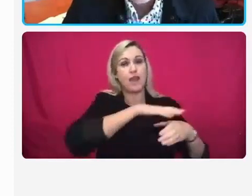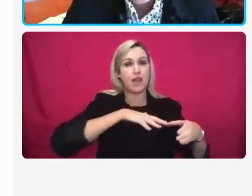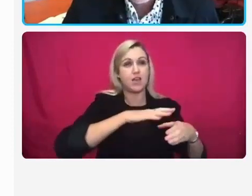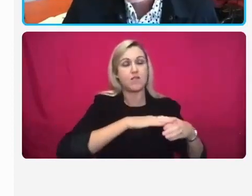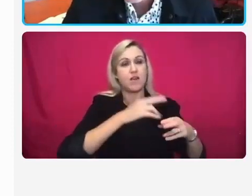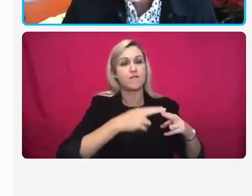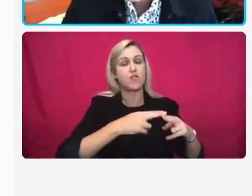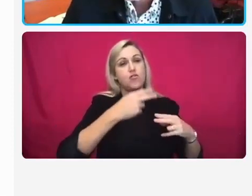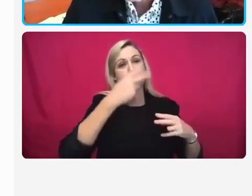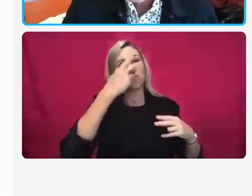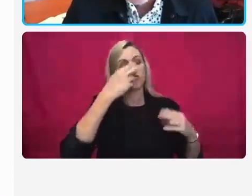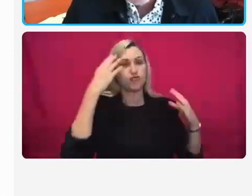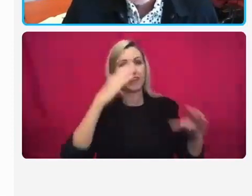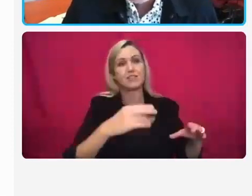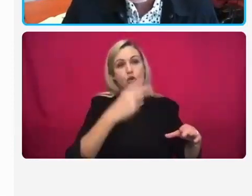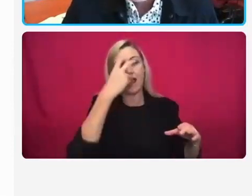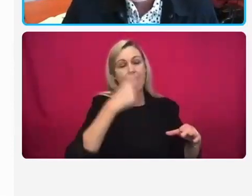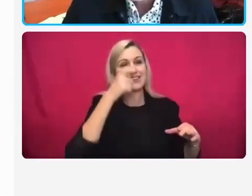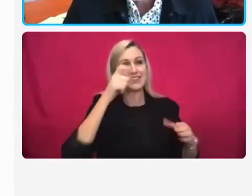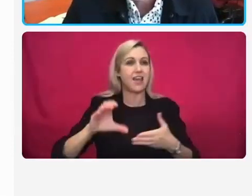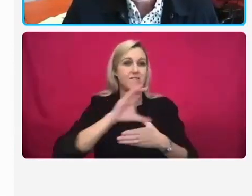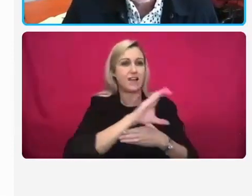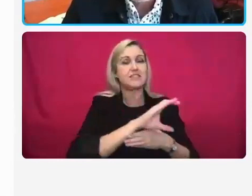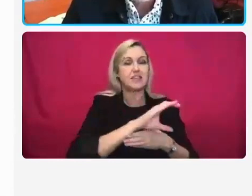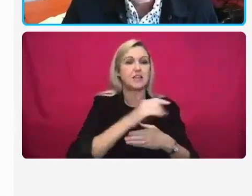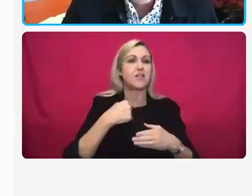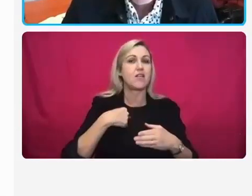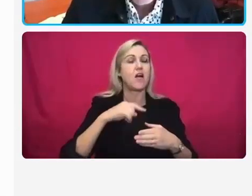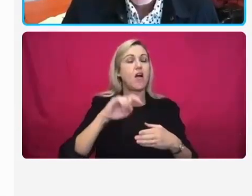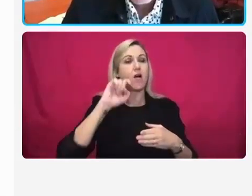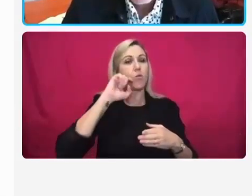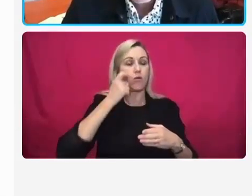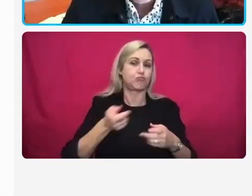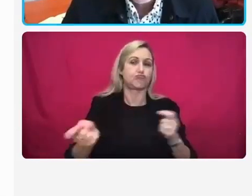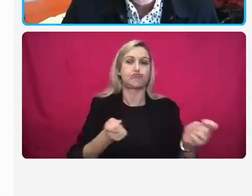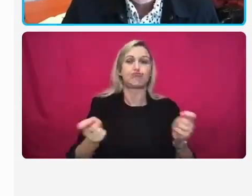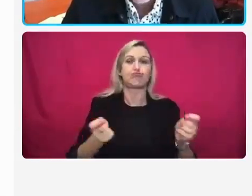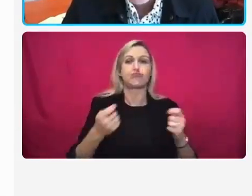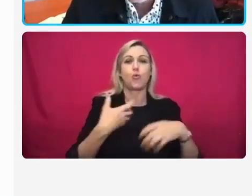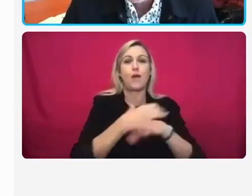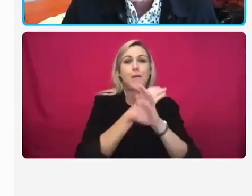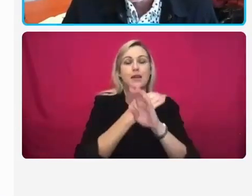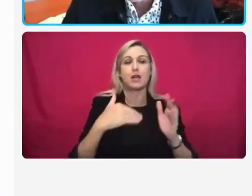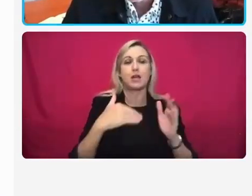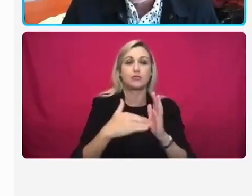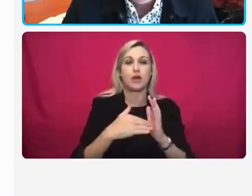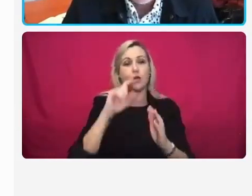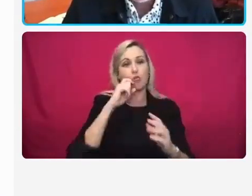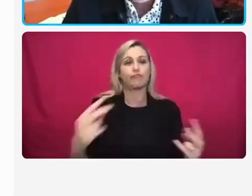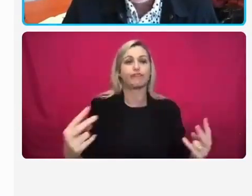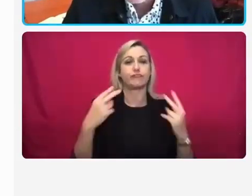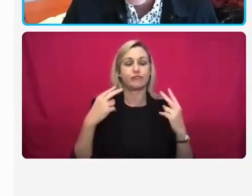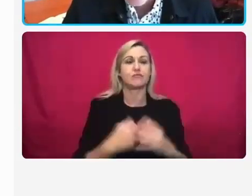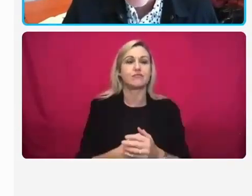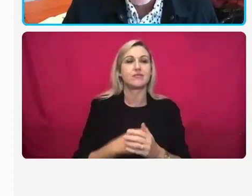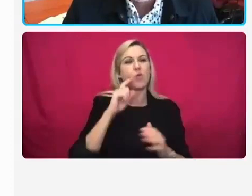residential aged care funding, and I'm going to be the chair cum host of this webinar for you today, and you'll hear from me a couple of times when I